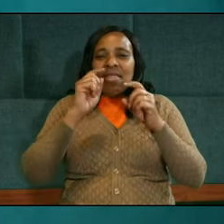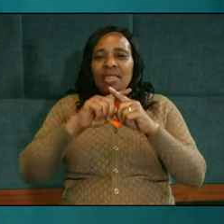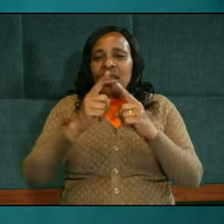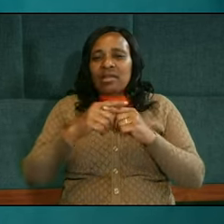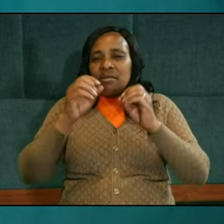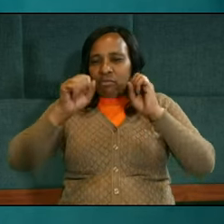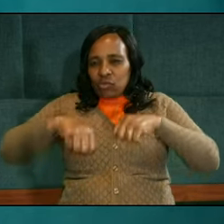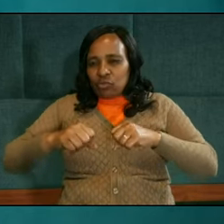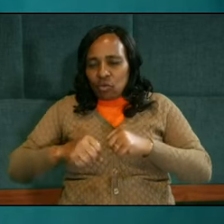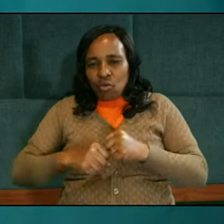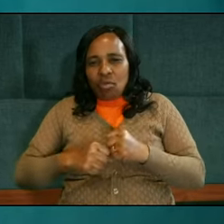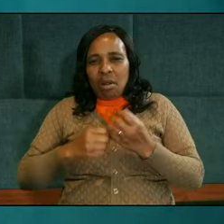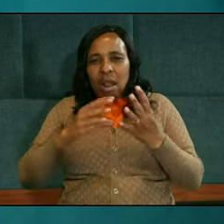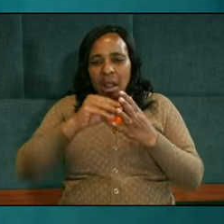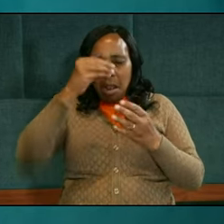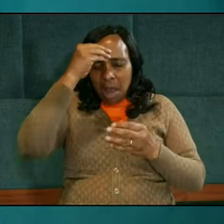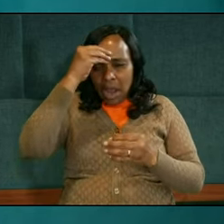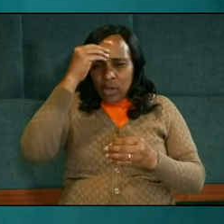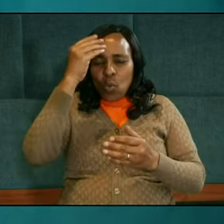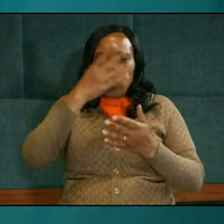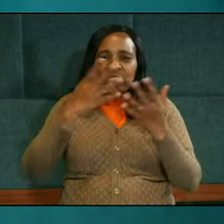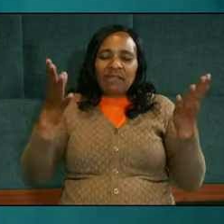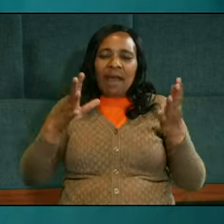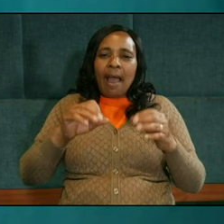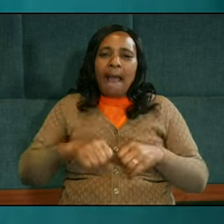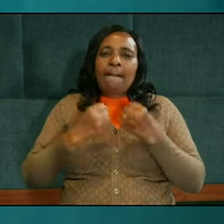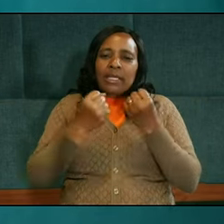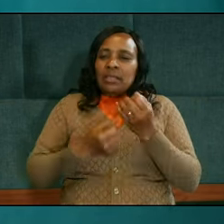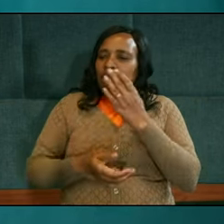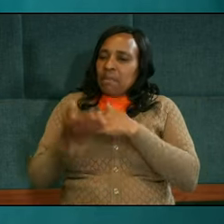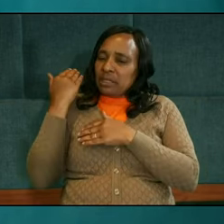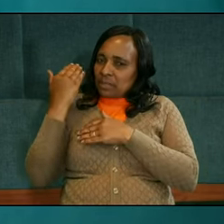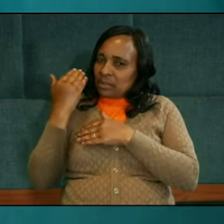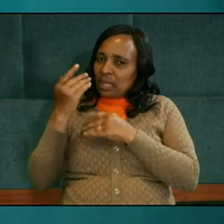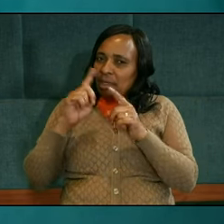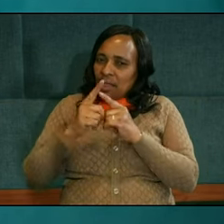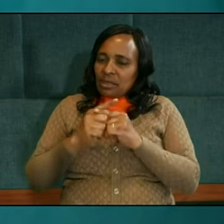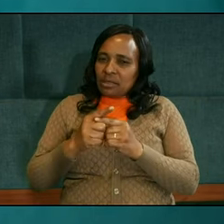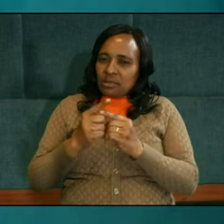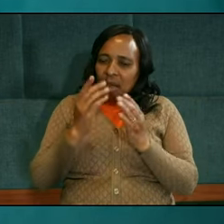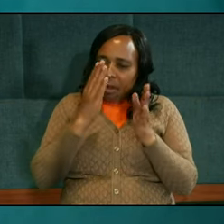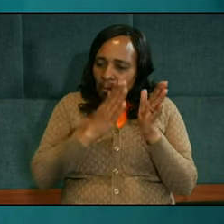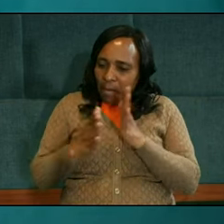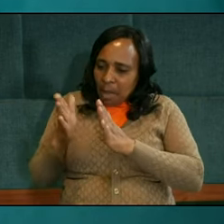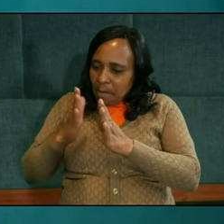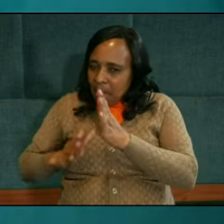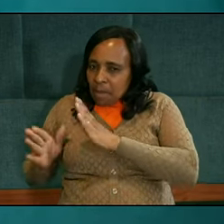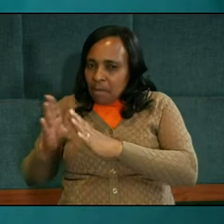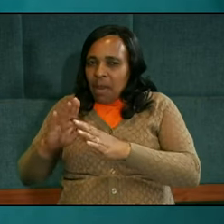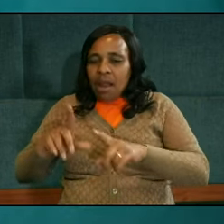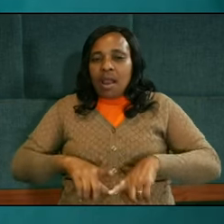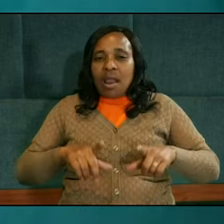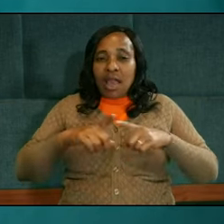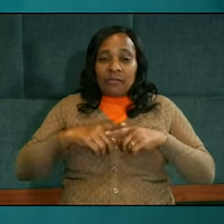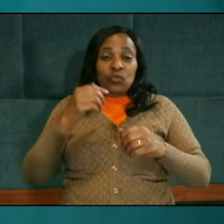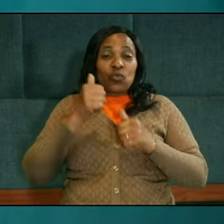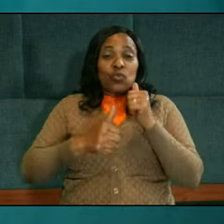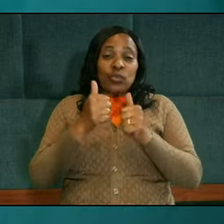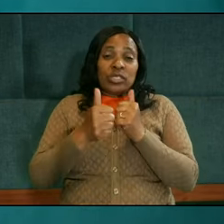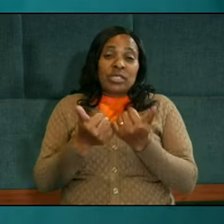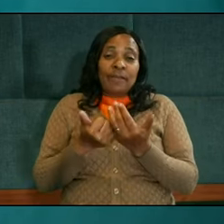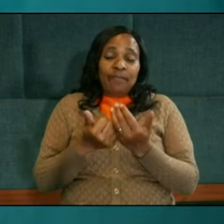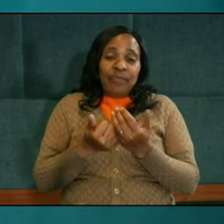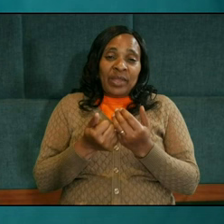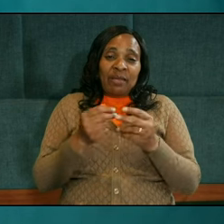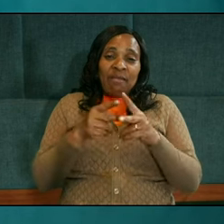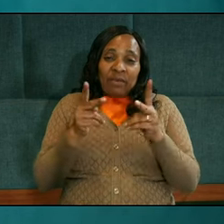discern the things that have happened in the past so that we may be able to align our lives to that which